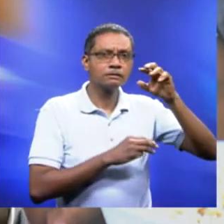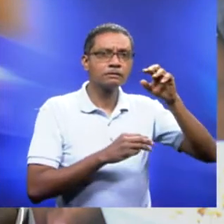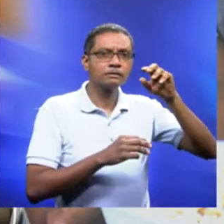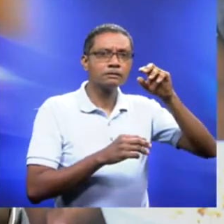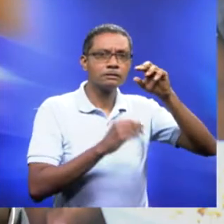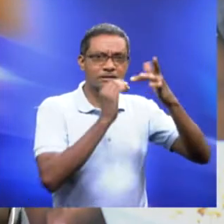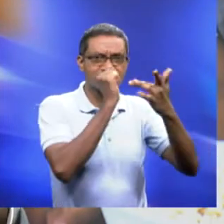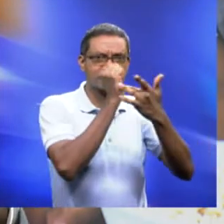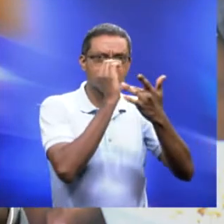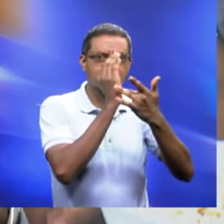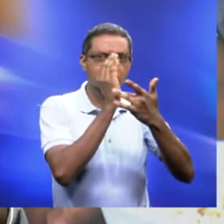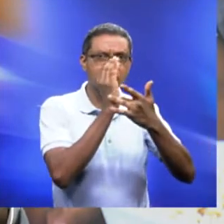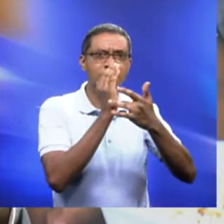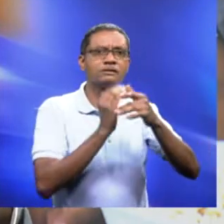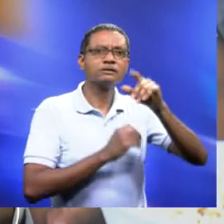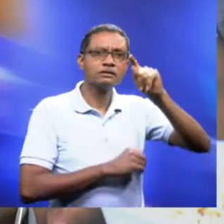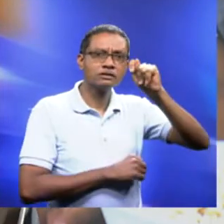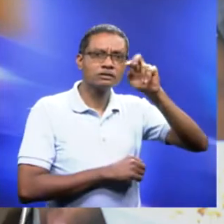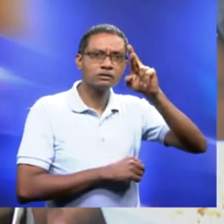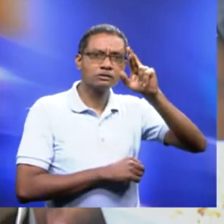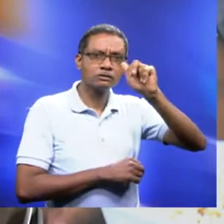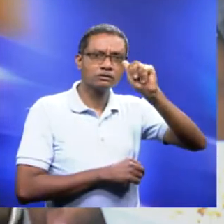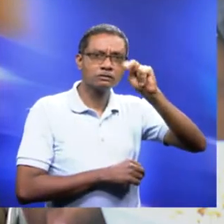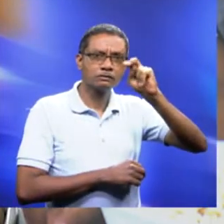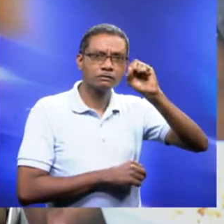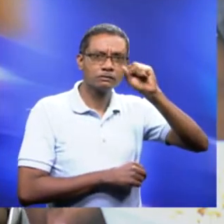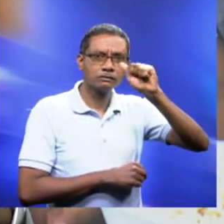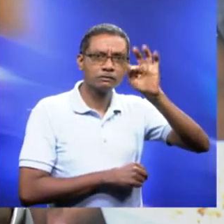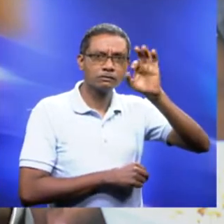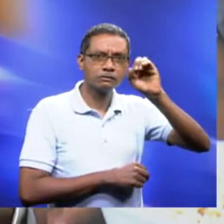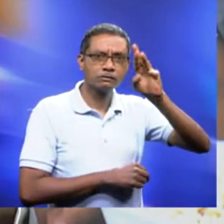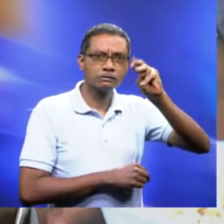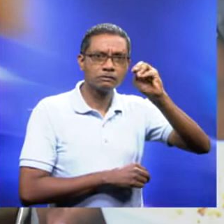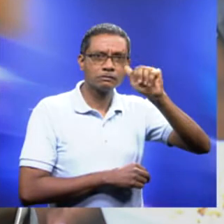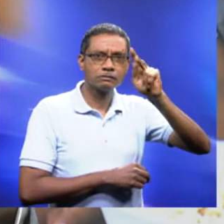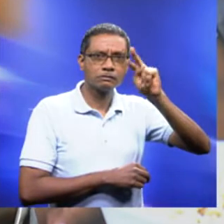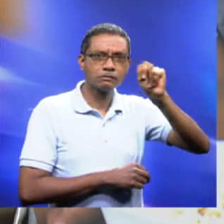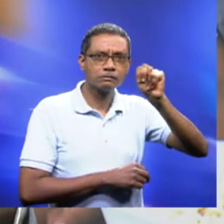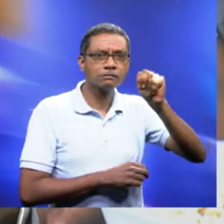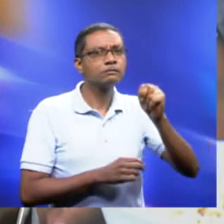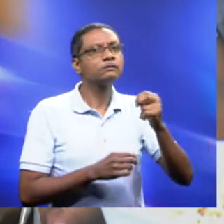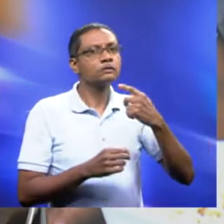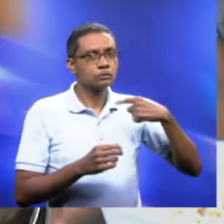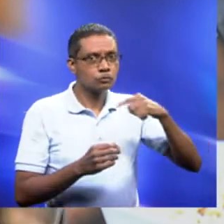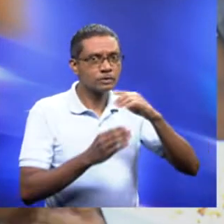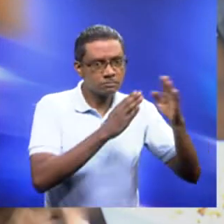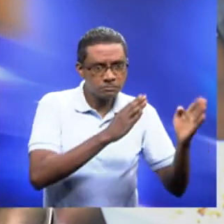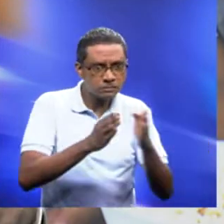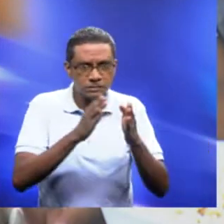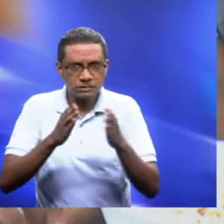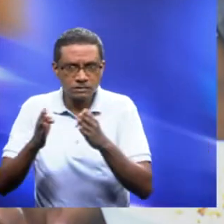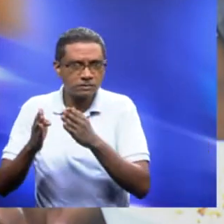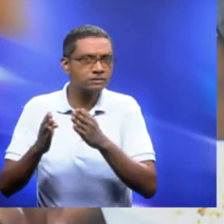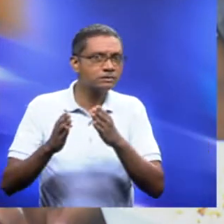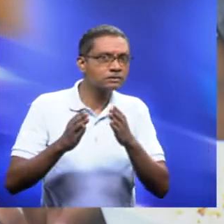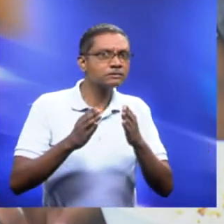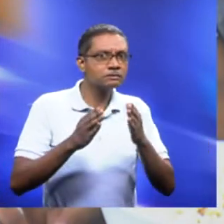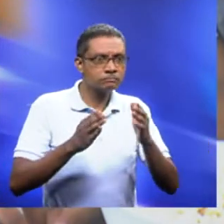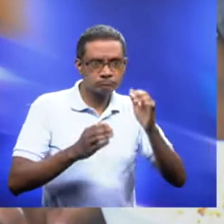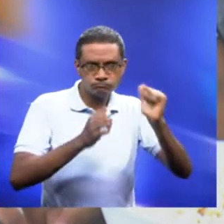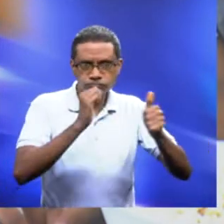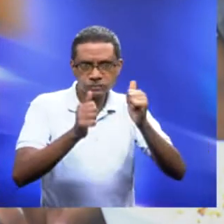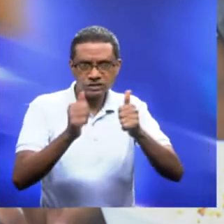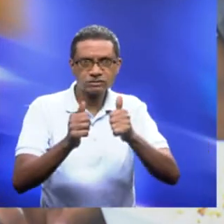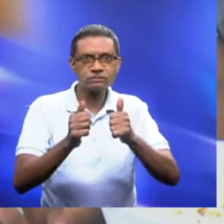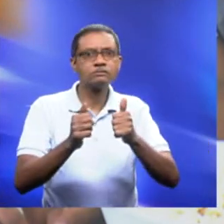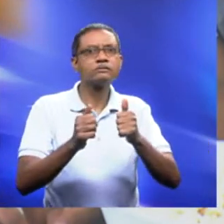understand all the risk involved, and we take mitigating measures beforehand, both internally and the use of